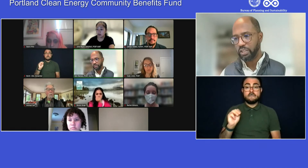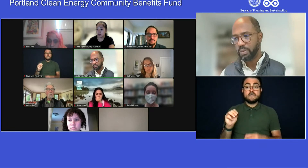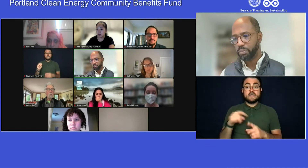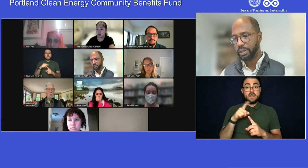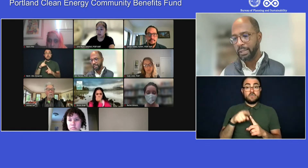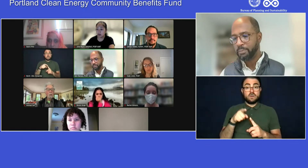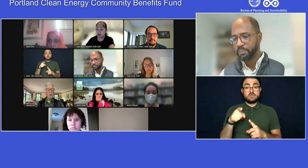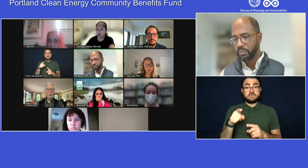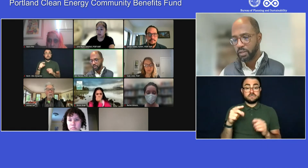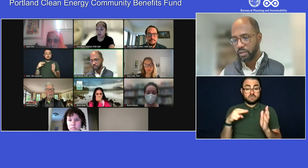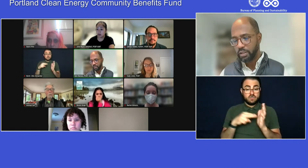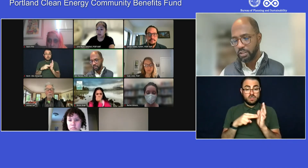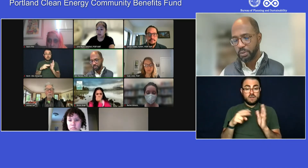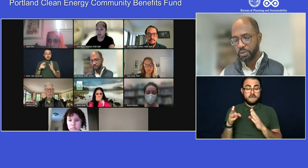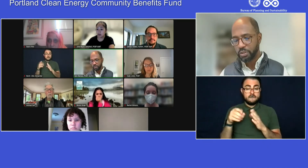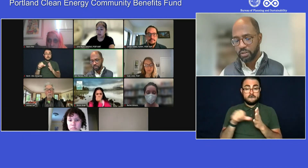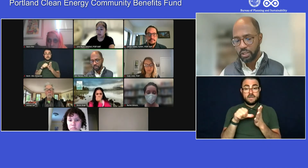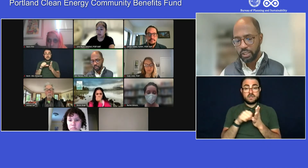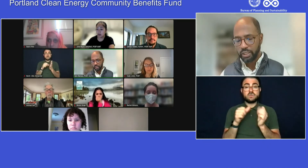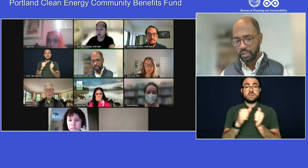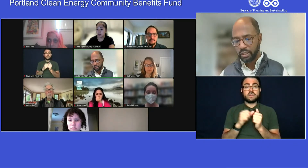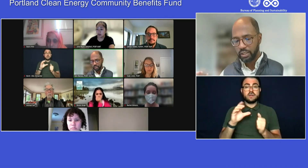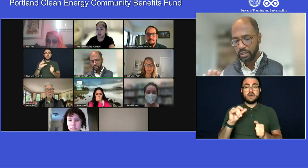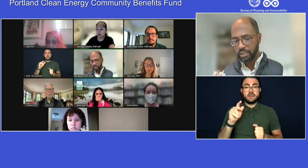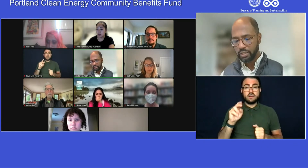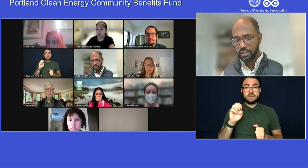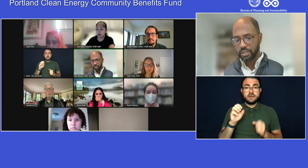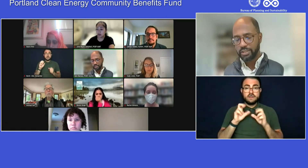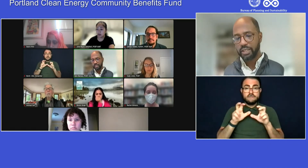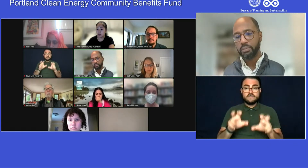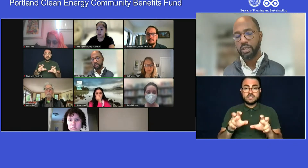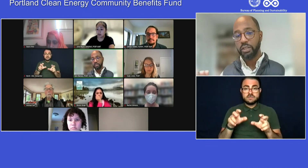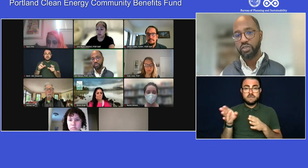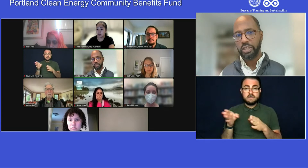the climate investment plan, there's both a